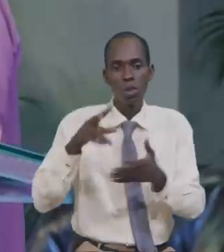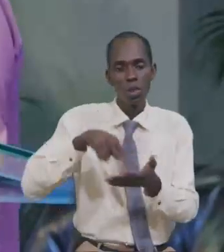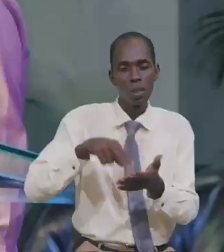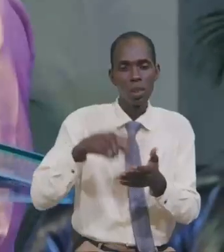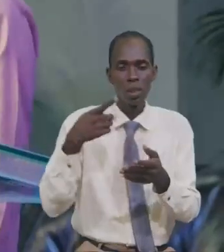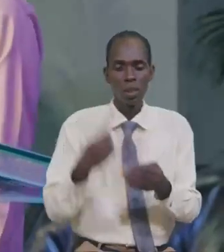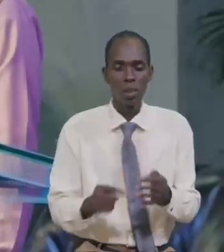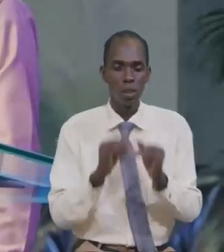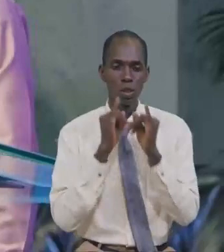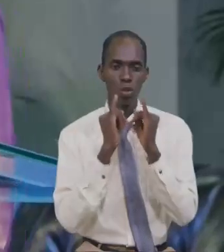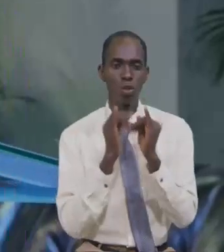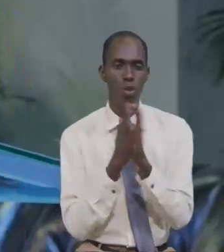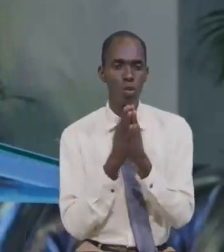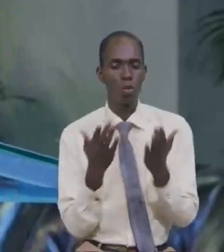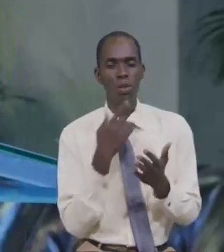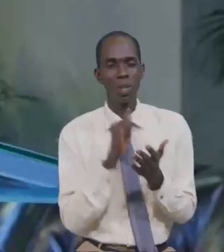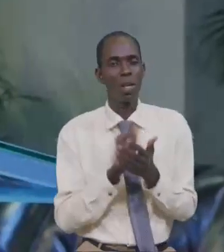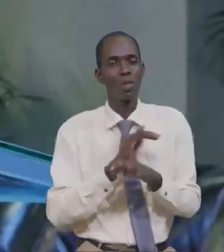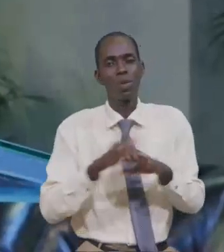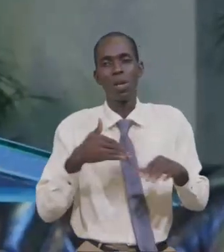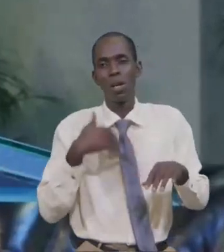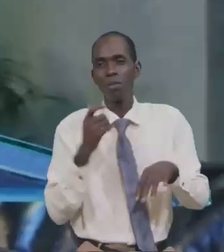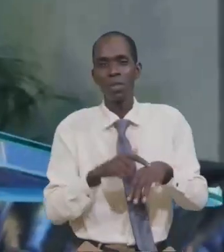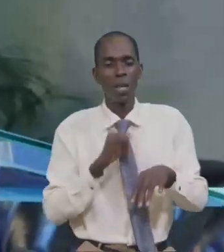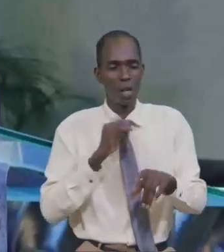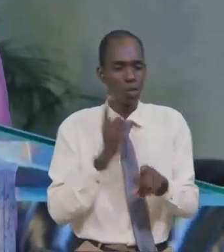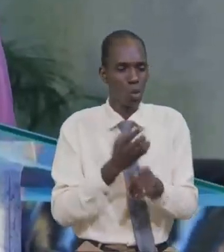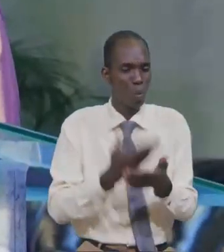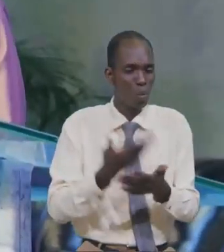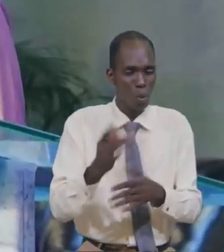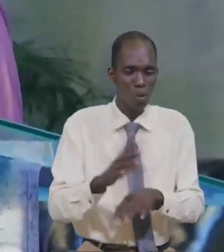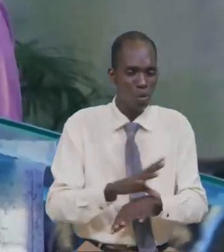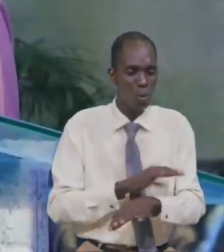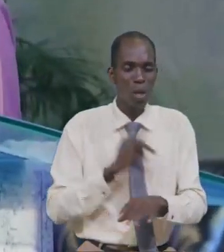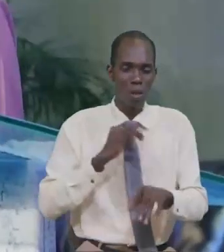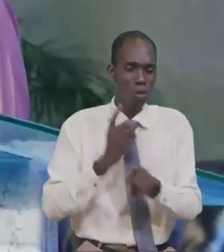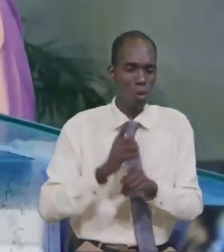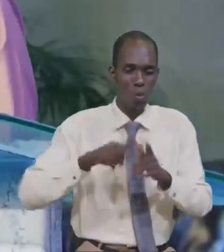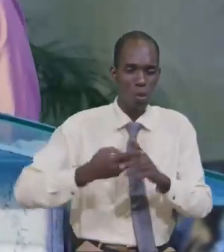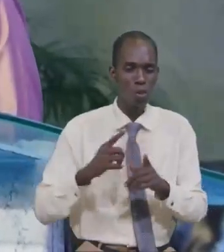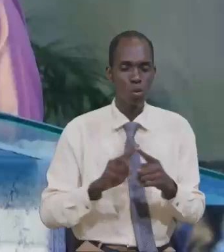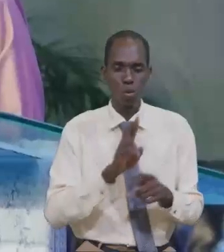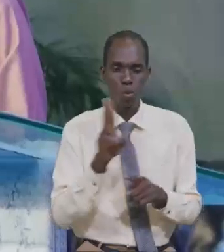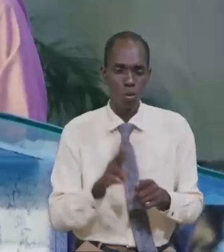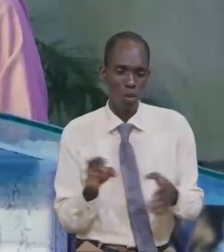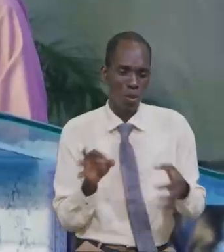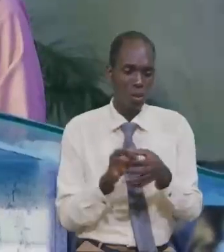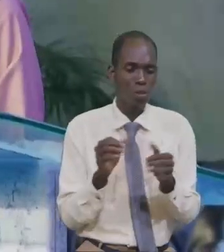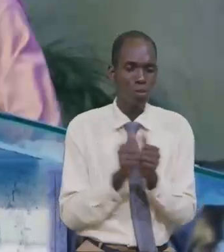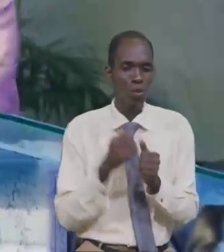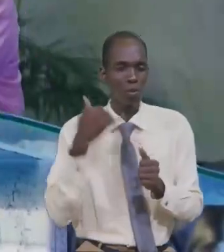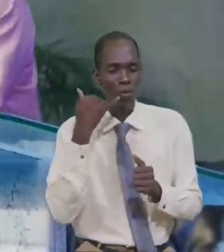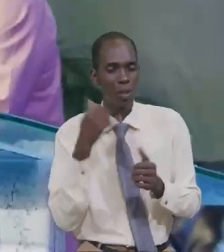whatever, you will not use one tenth of the possibilities of what that electronic thing